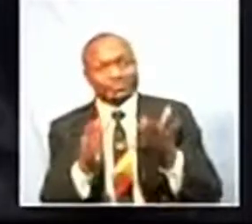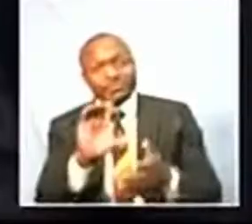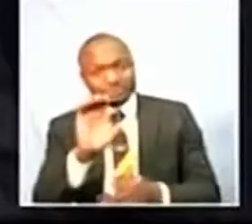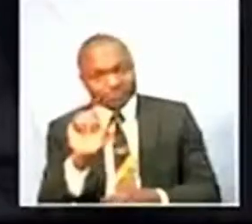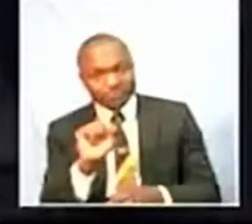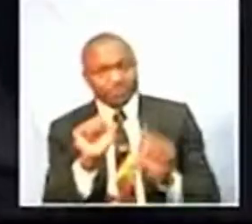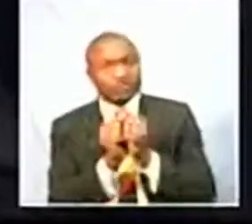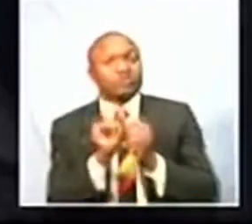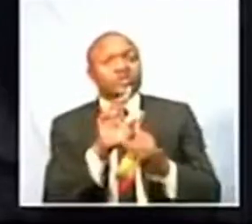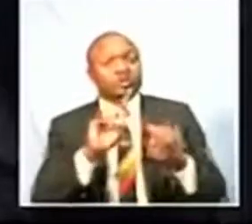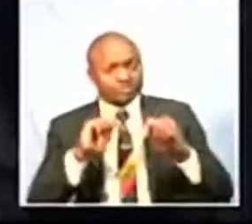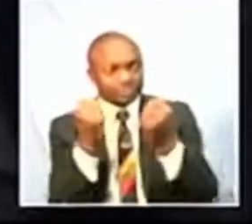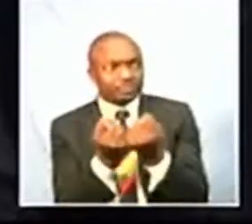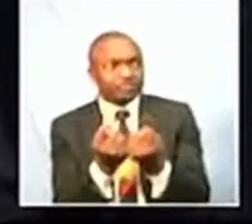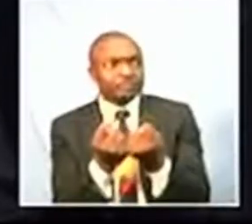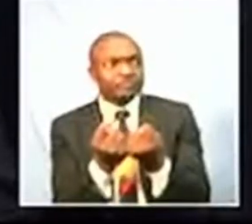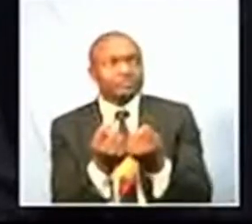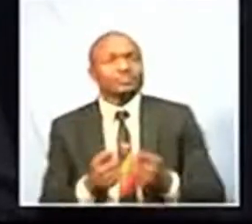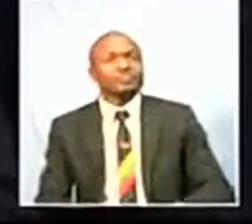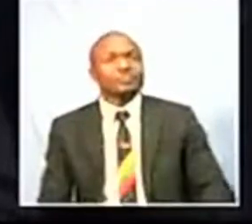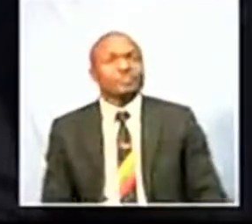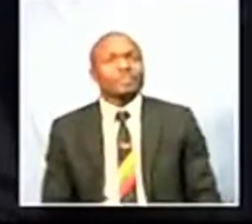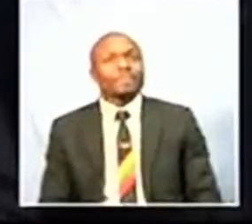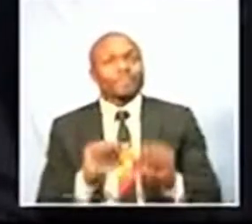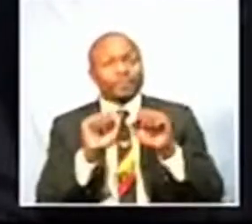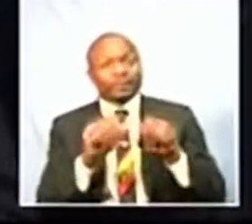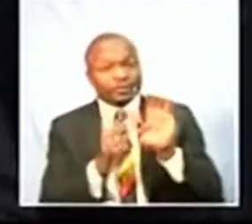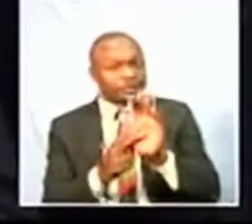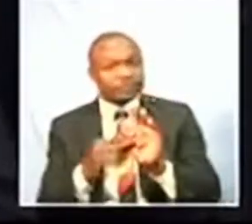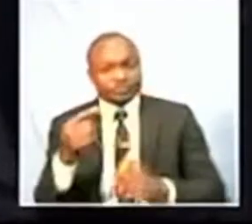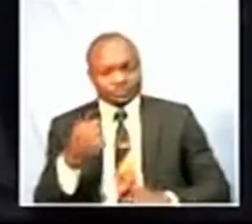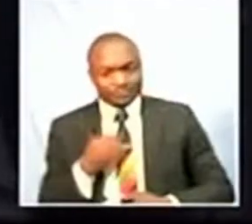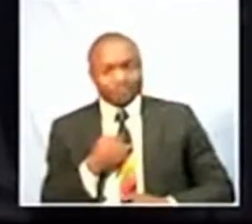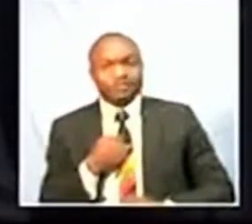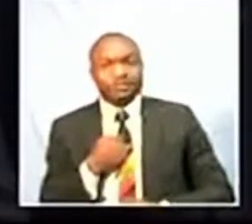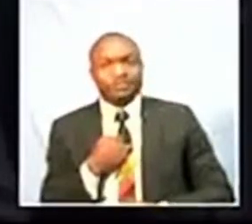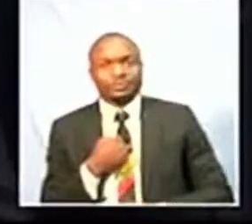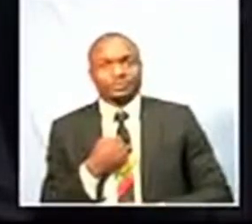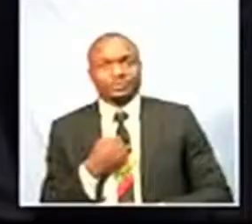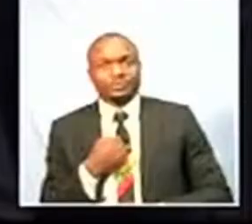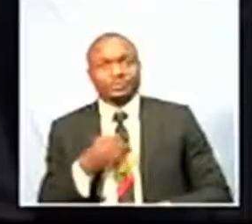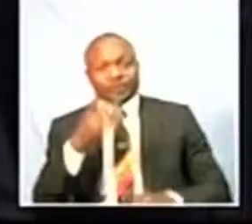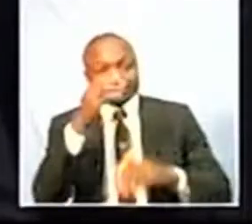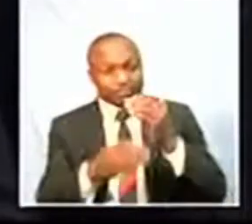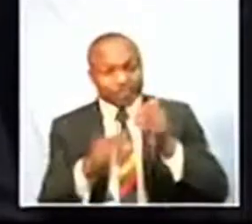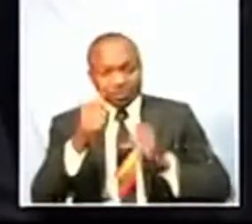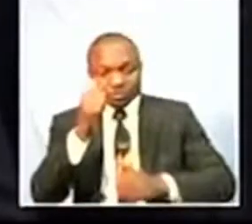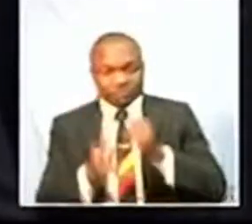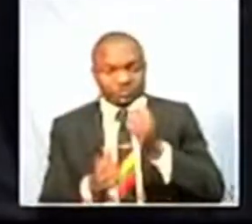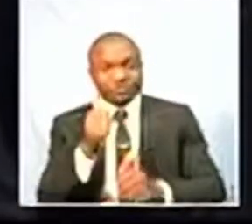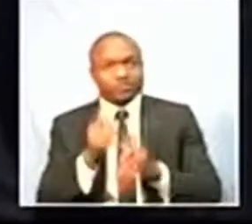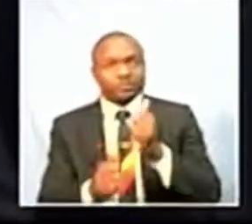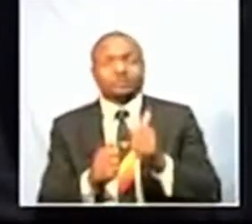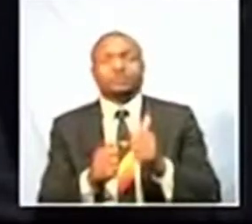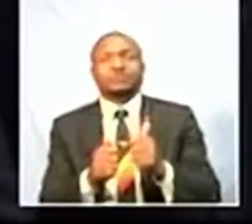and your team in the circular, can you show me a clause which